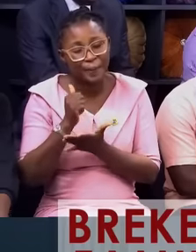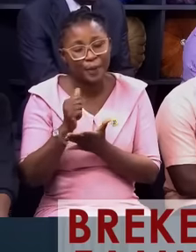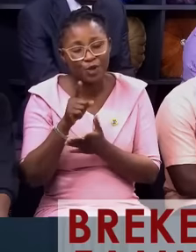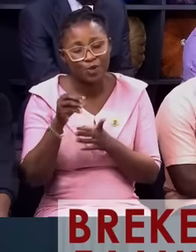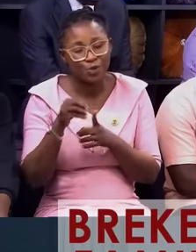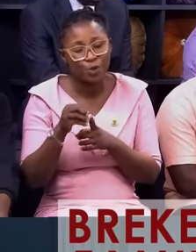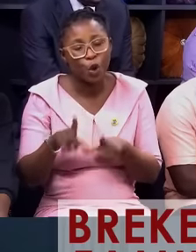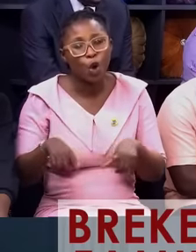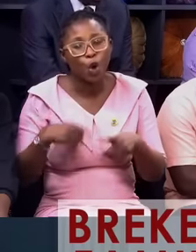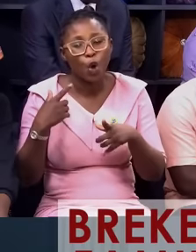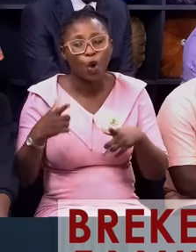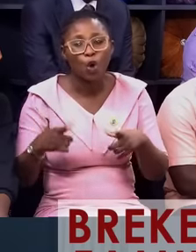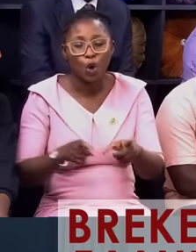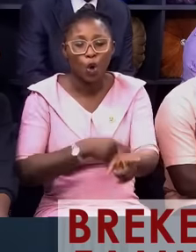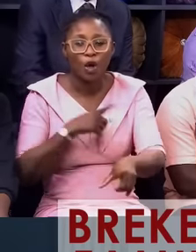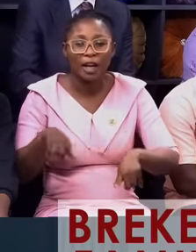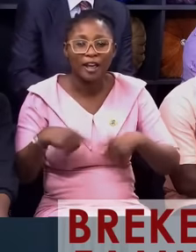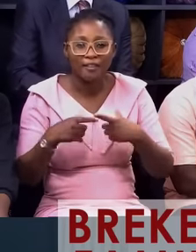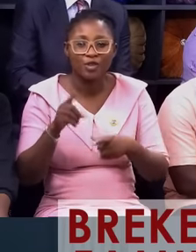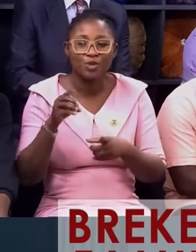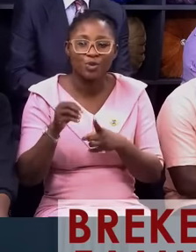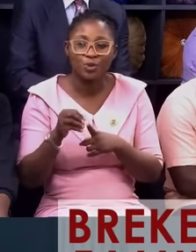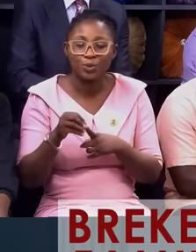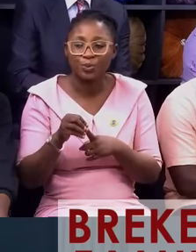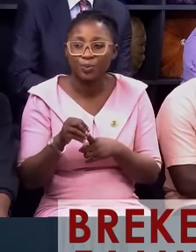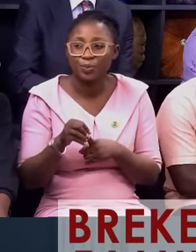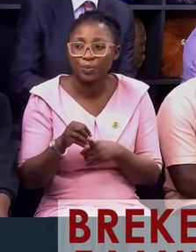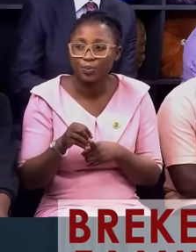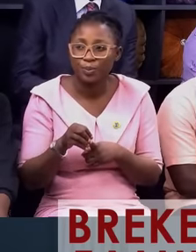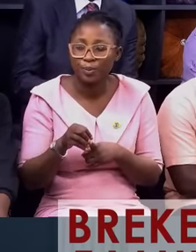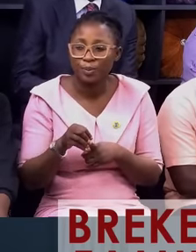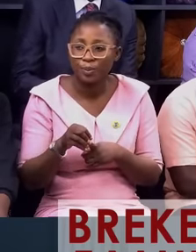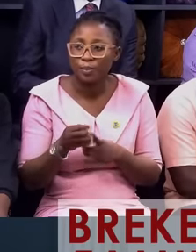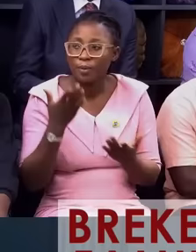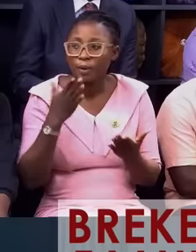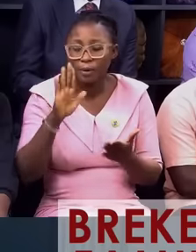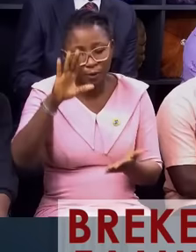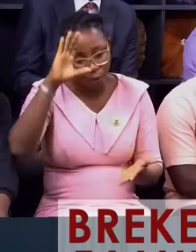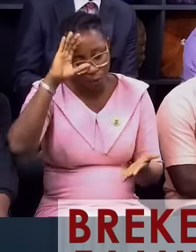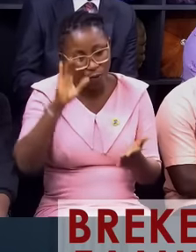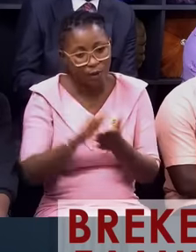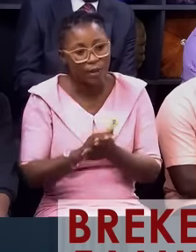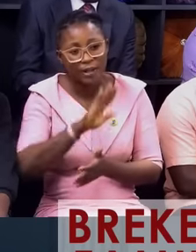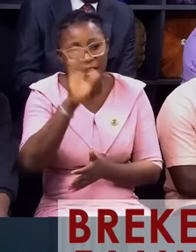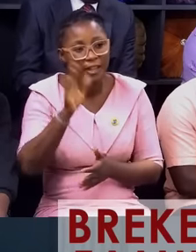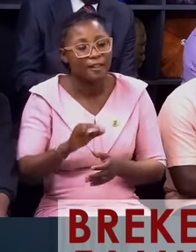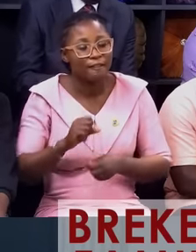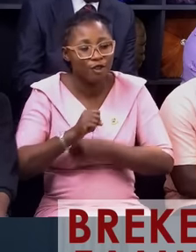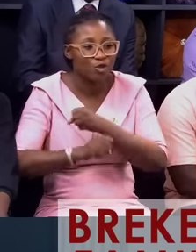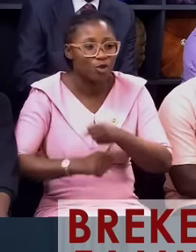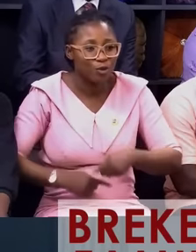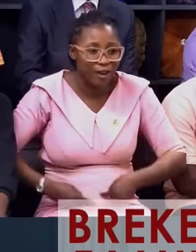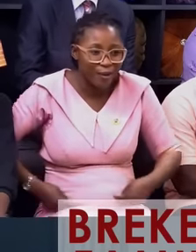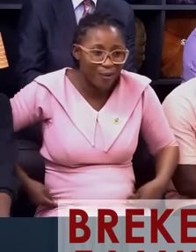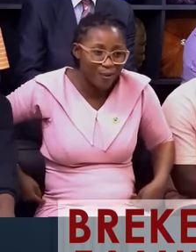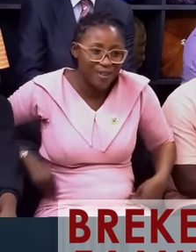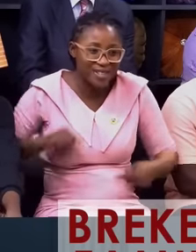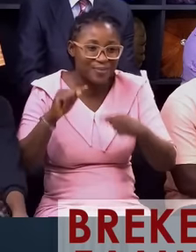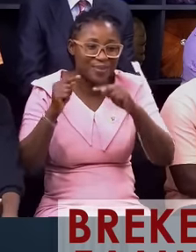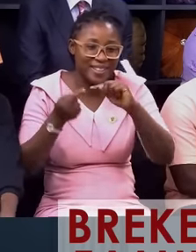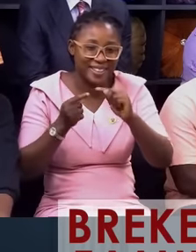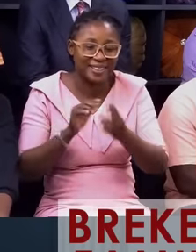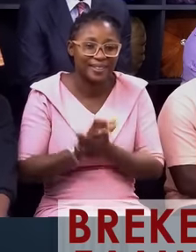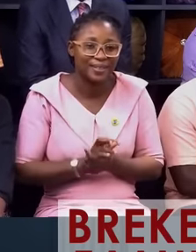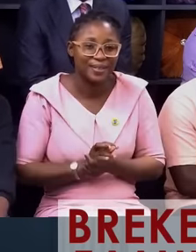man thank you amen and you too may your husband never suffer waste pain amen amen